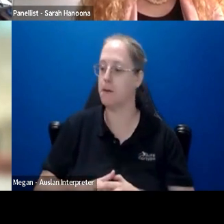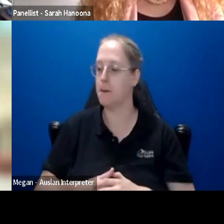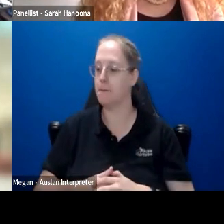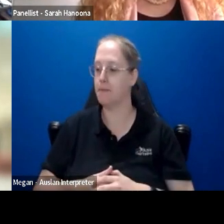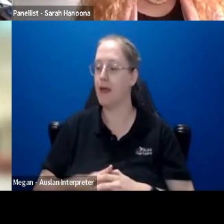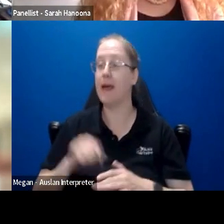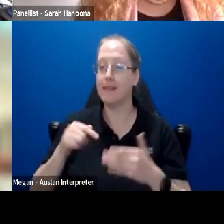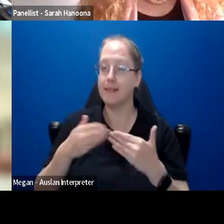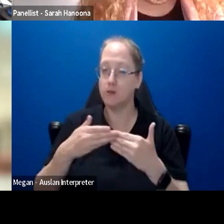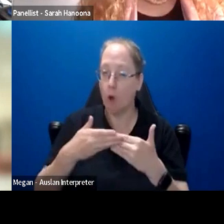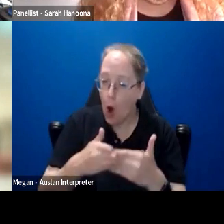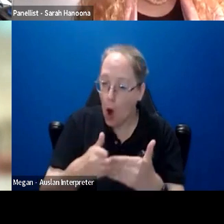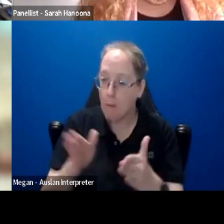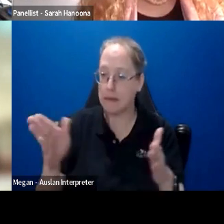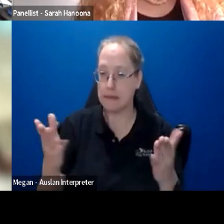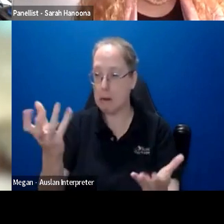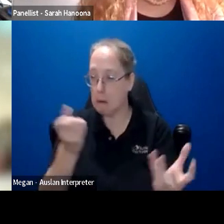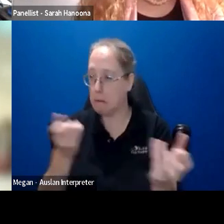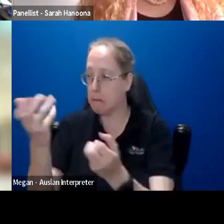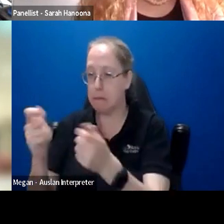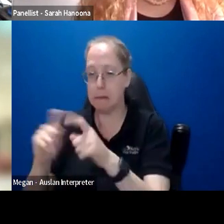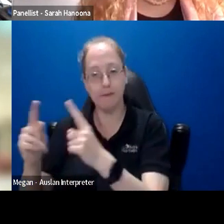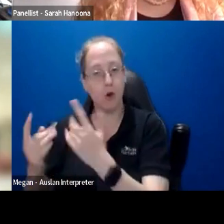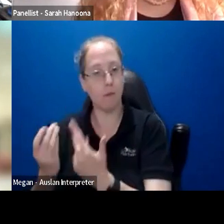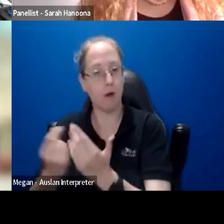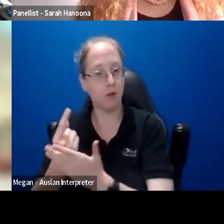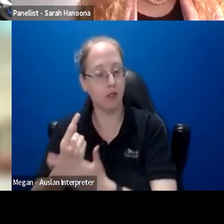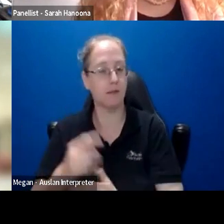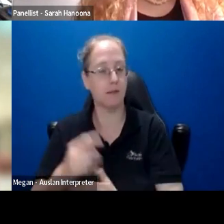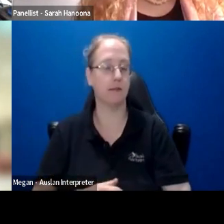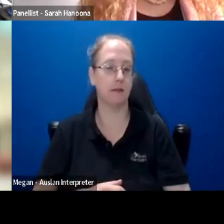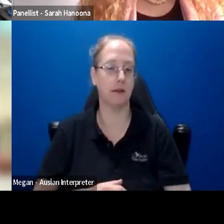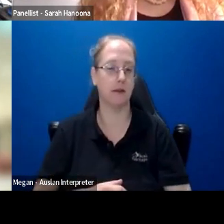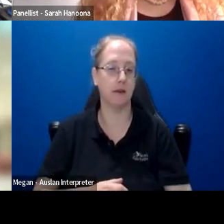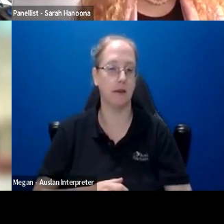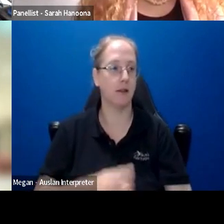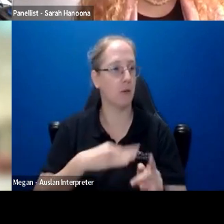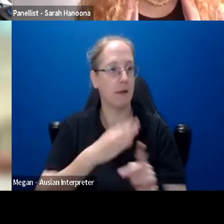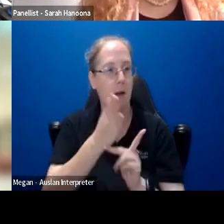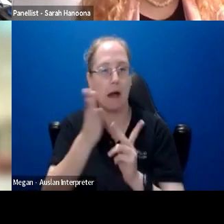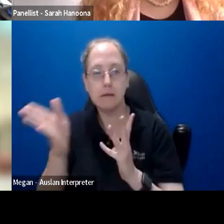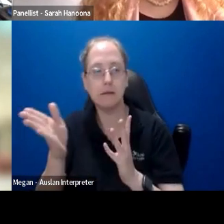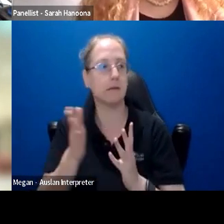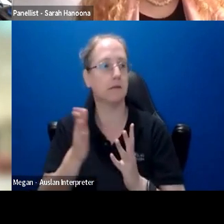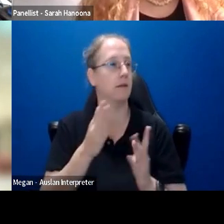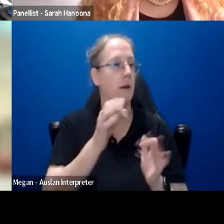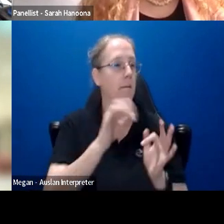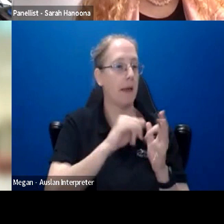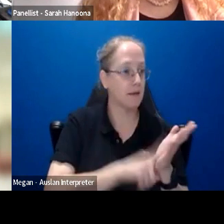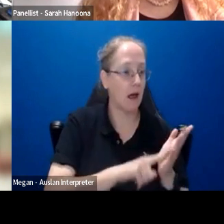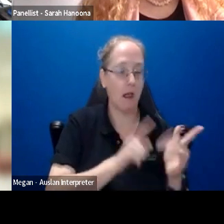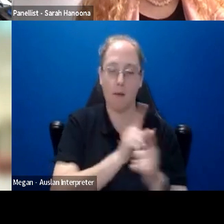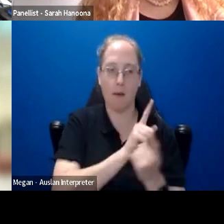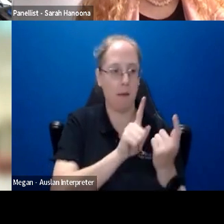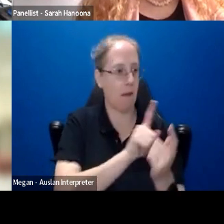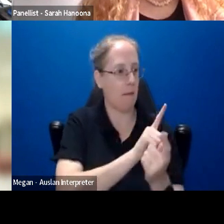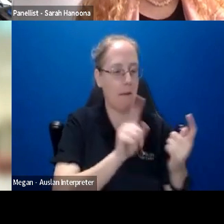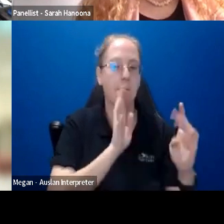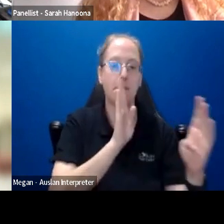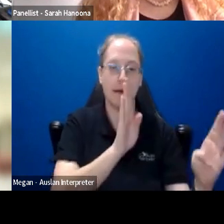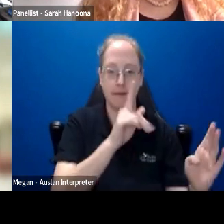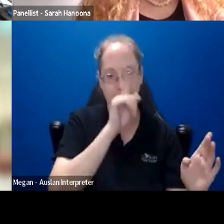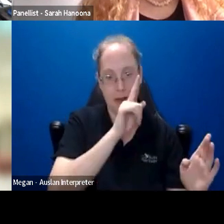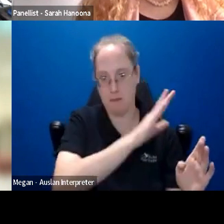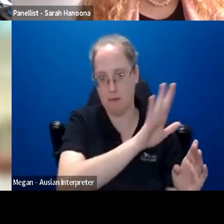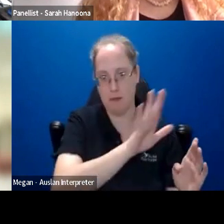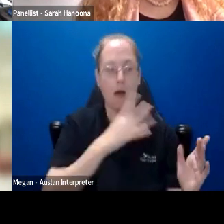opportunities. There were so many good things to look at, At BSL, I've met so many amazing people, which I appreciate all